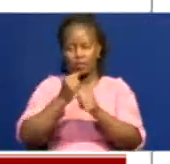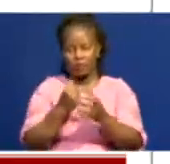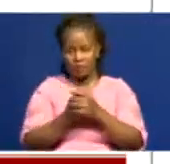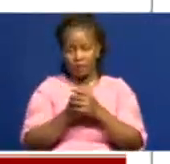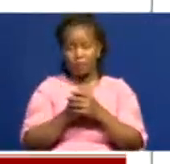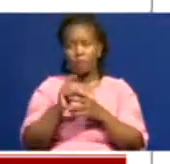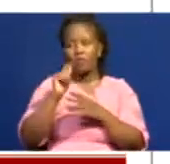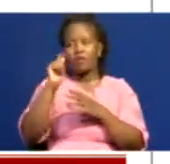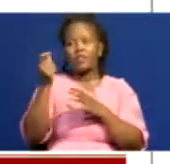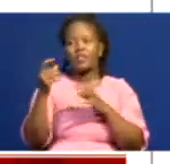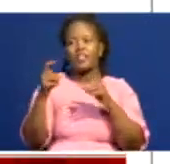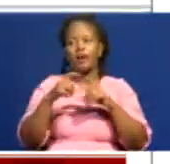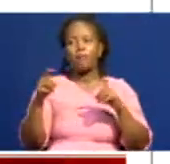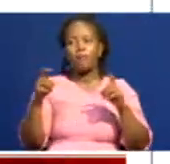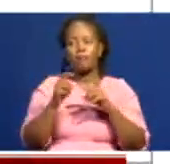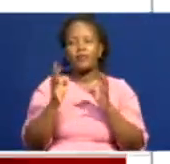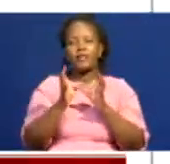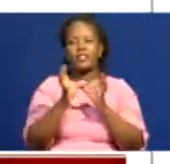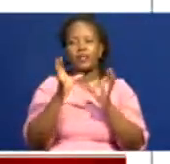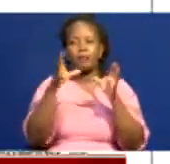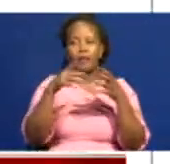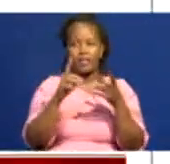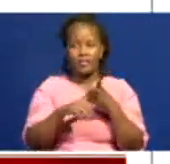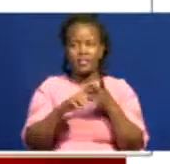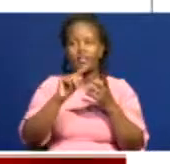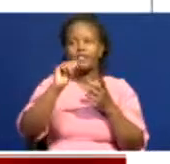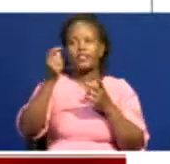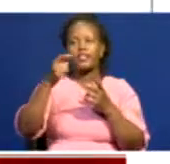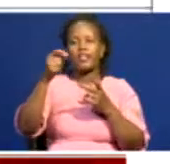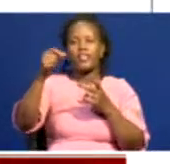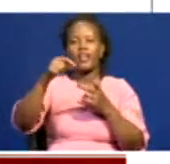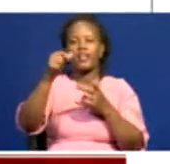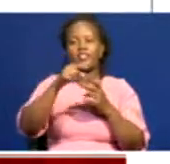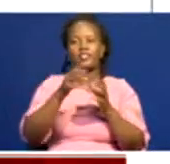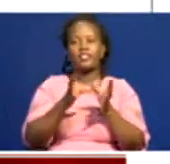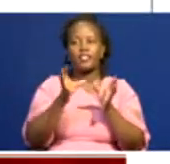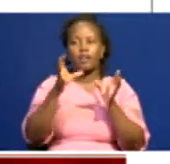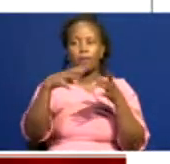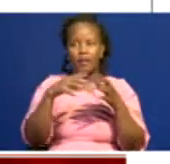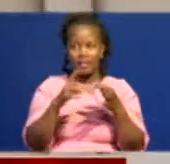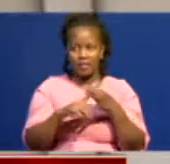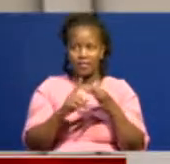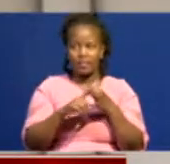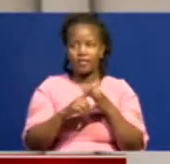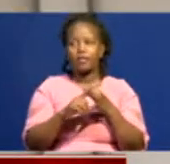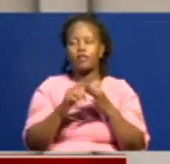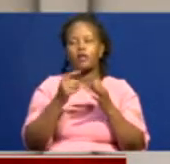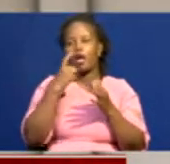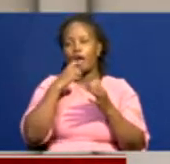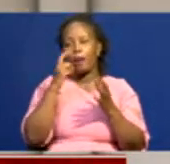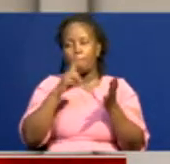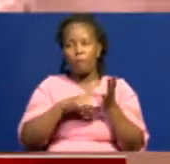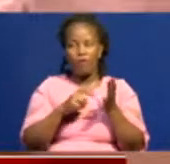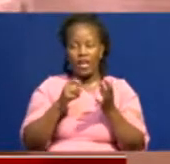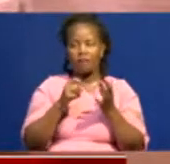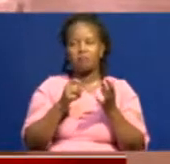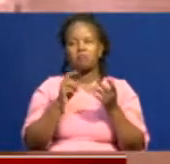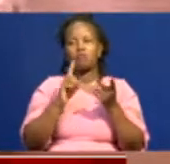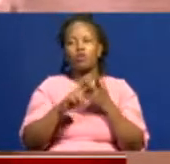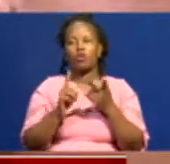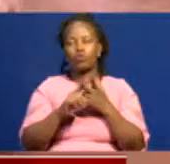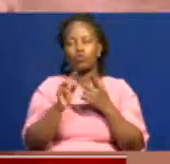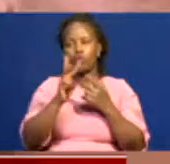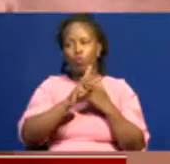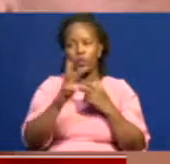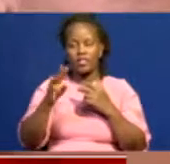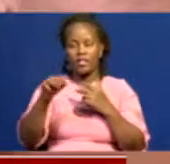Company, Kenya Seed Company, Mboya Rice Mills, Western Kenya Rice Mills Limited, and the new KCC are the other